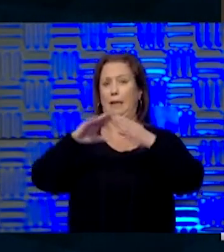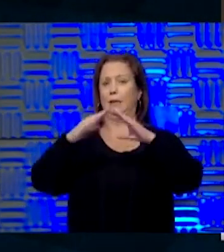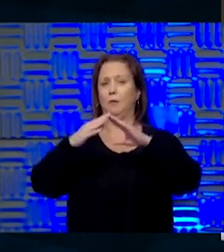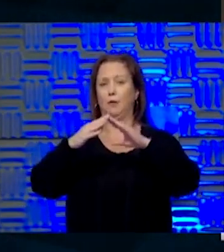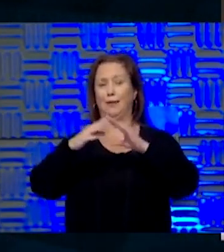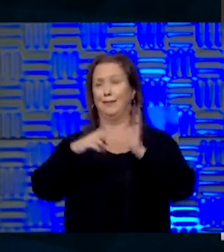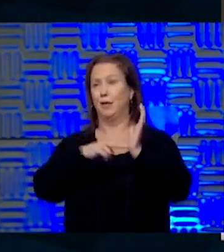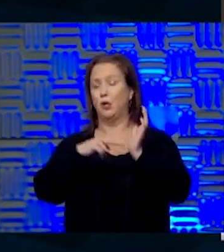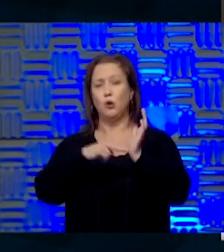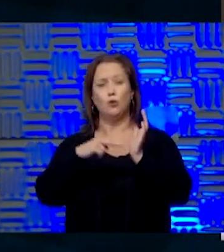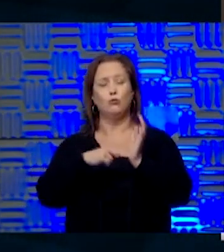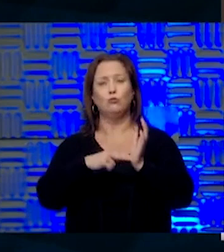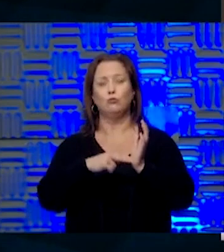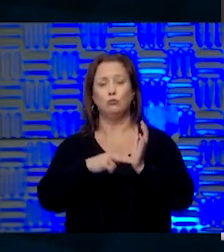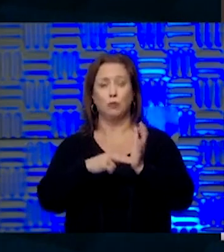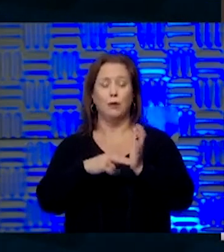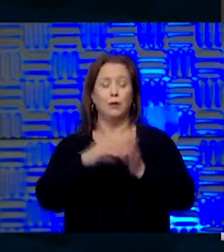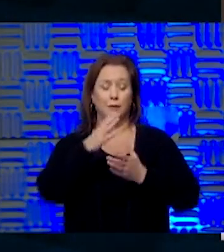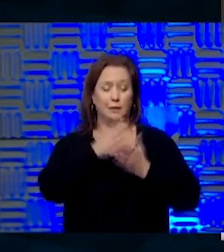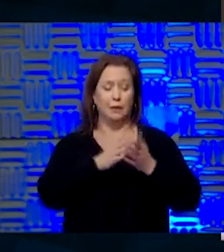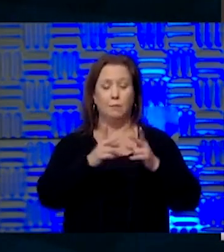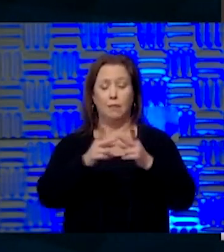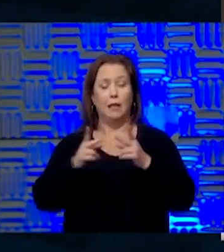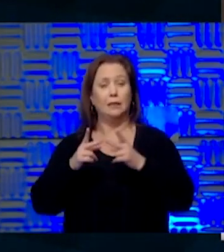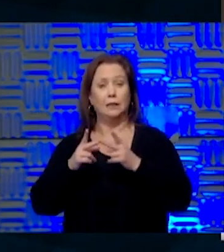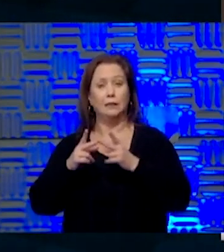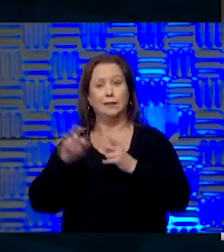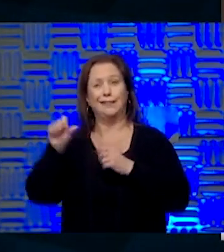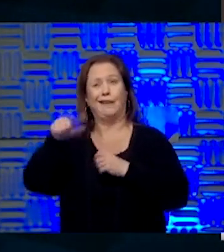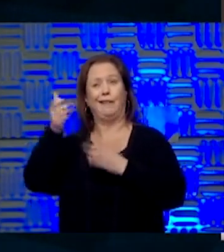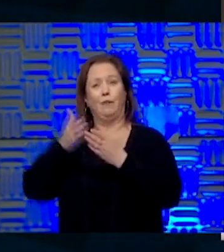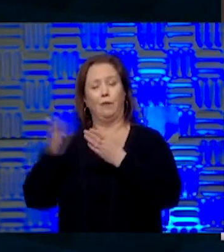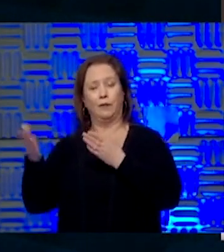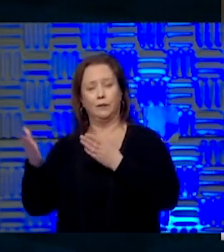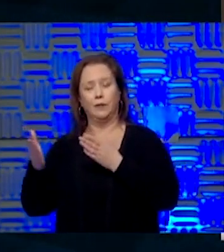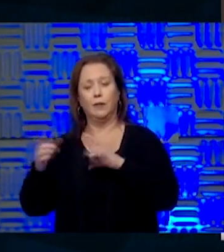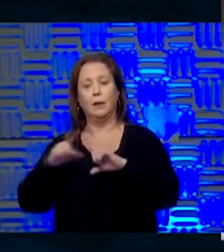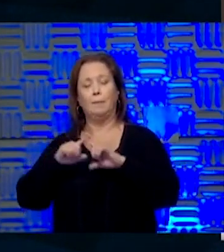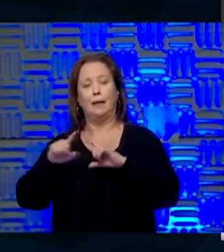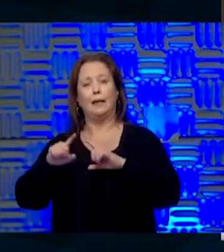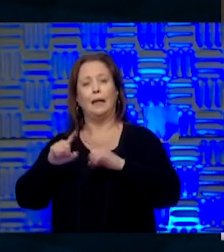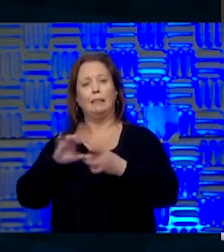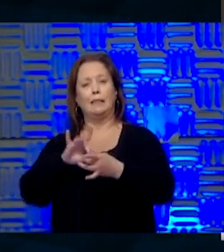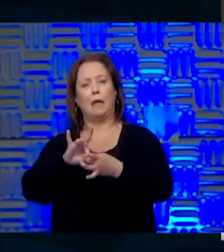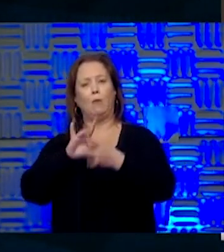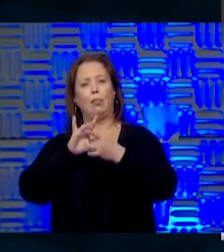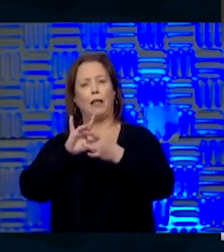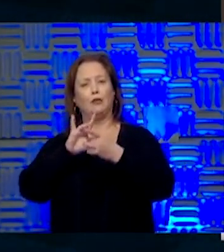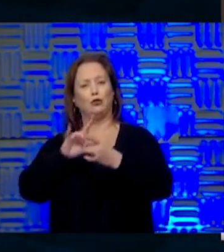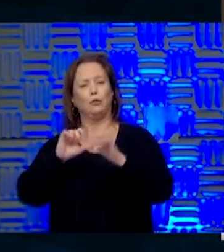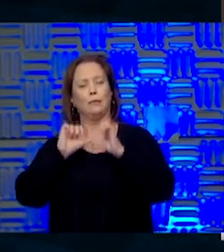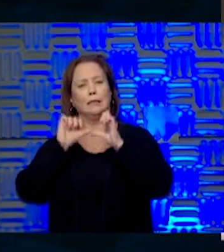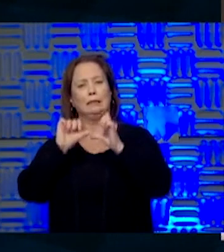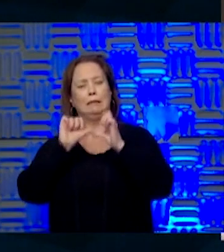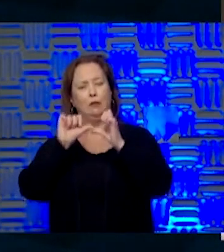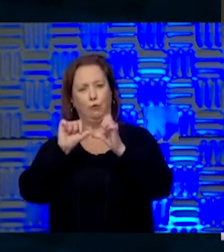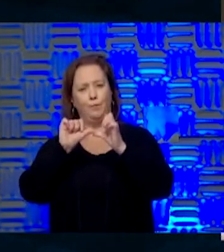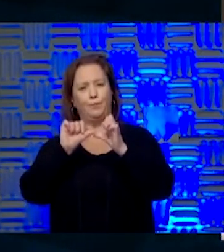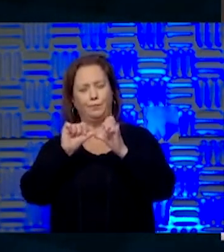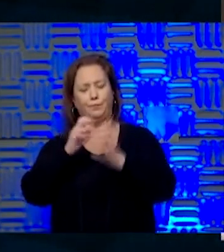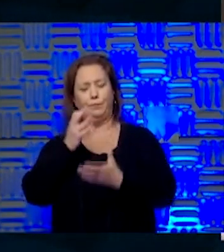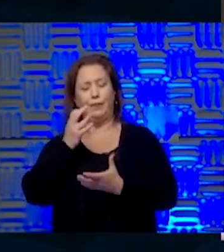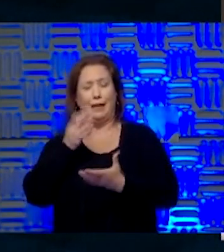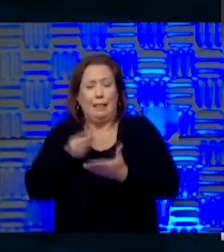nurse. In some places, it's other things, but keeping that relationship alive and well and keeping the finances